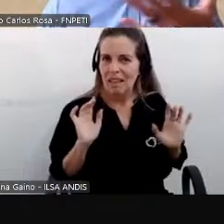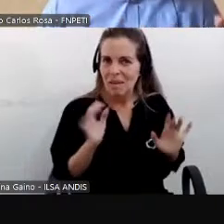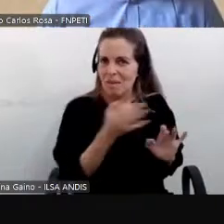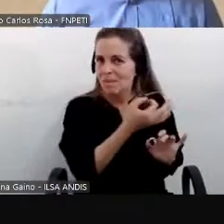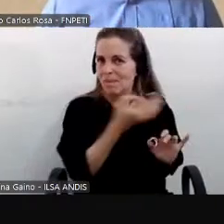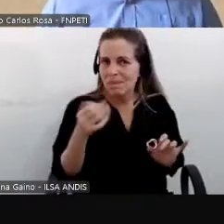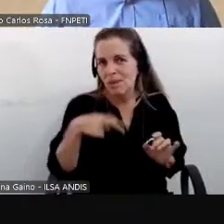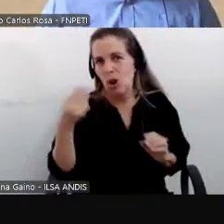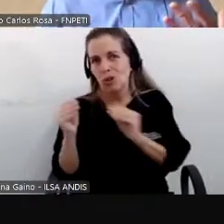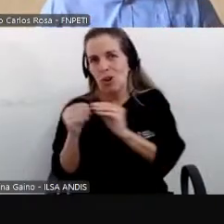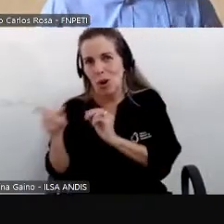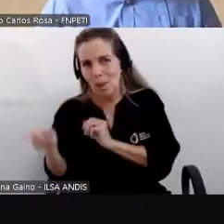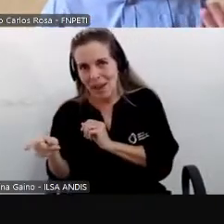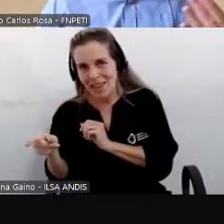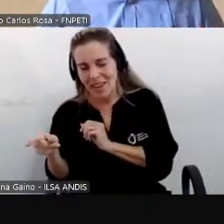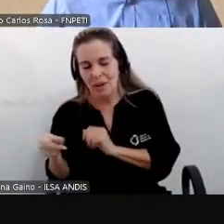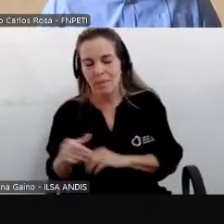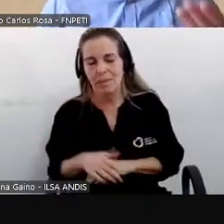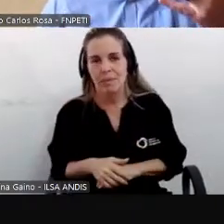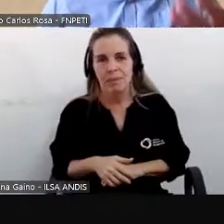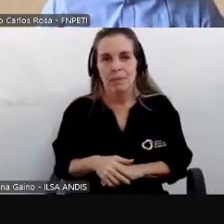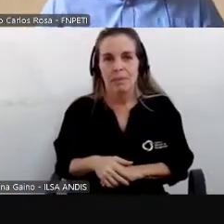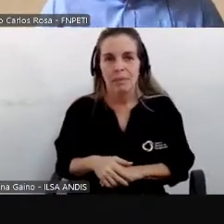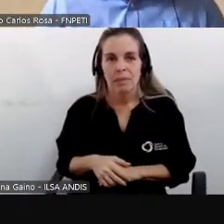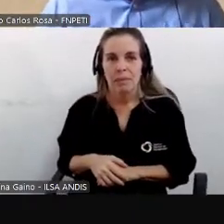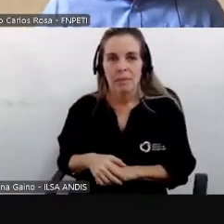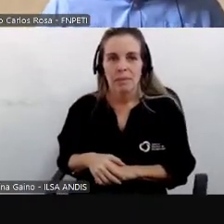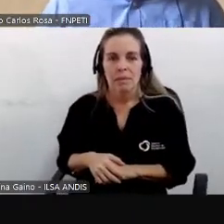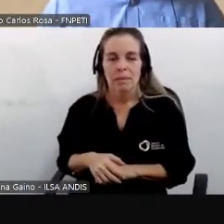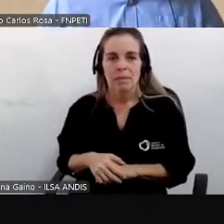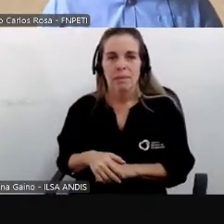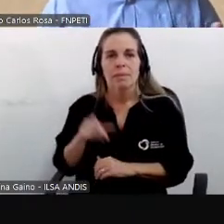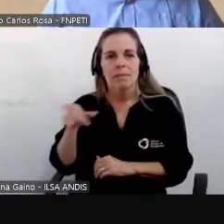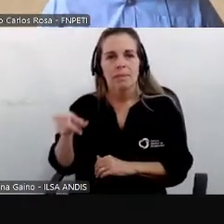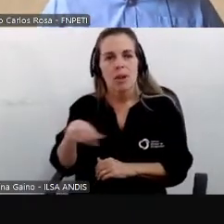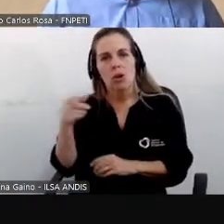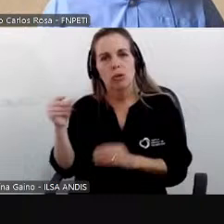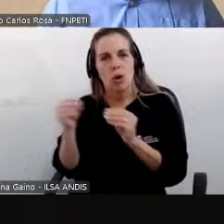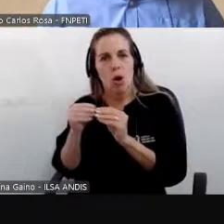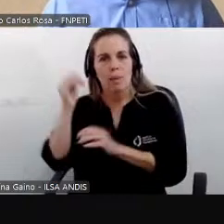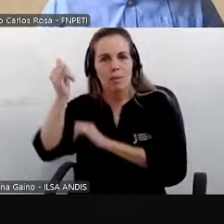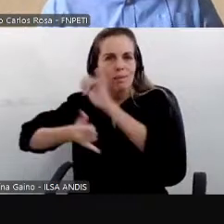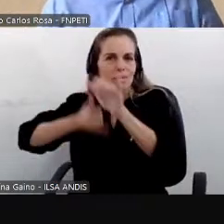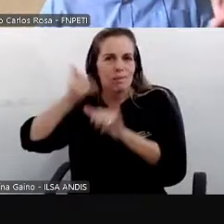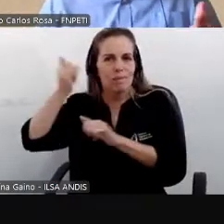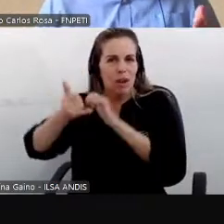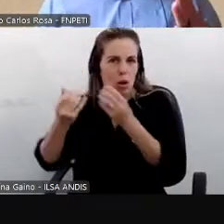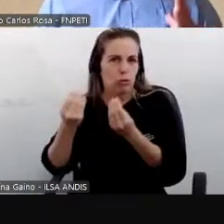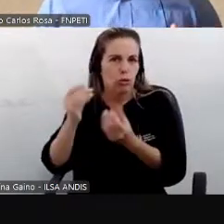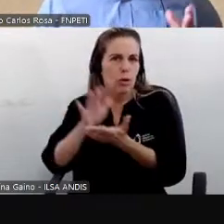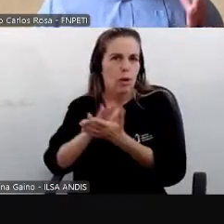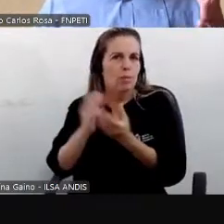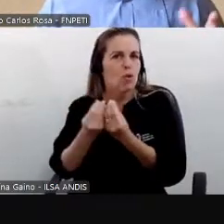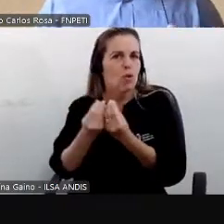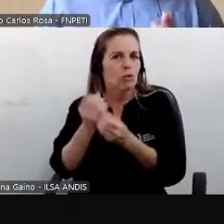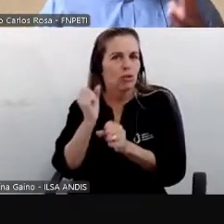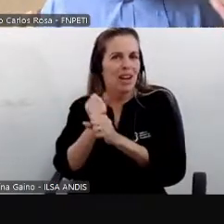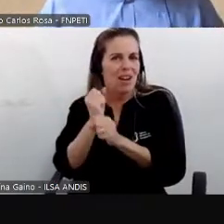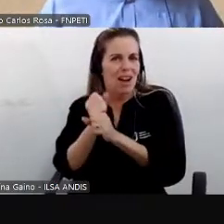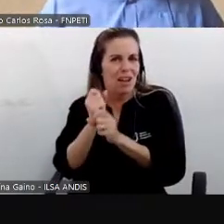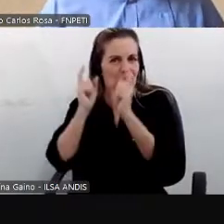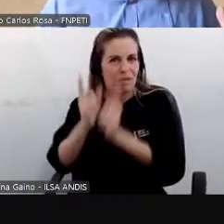from exploitation, as it was expressed by Yesenia during her presentation, who was able